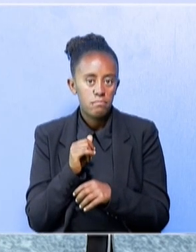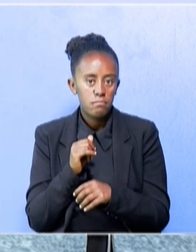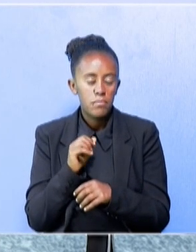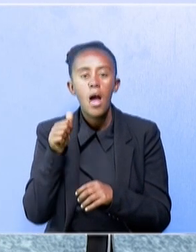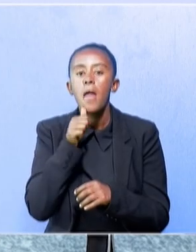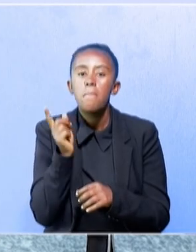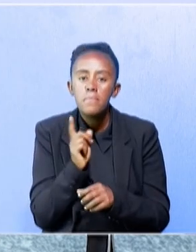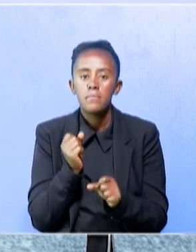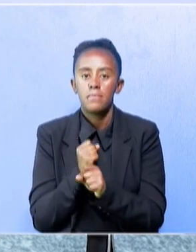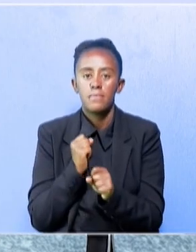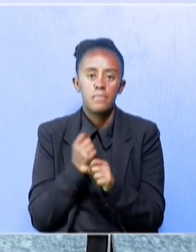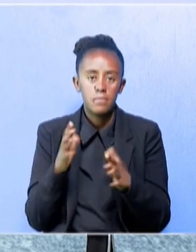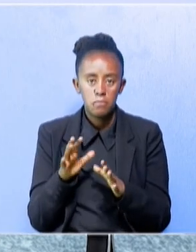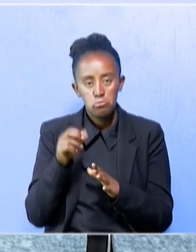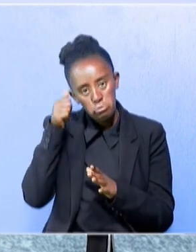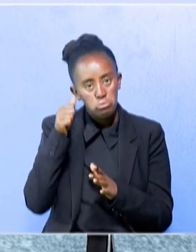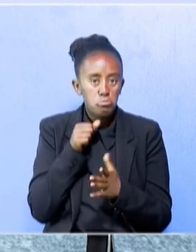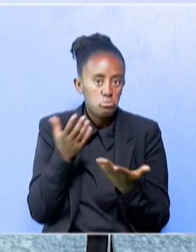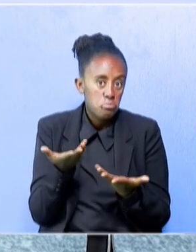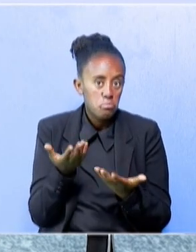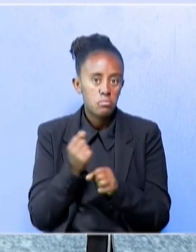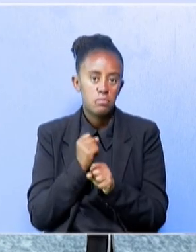did. Yeah, yesterday.